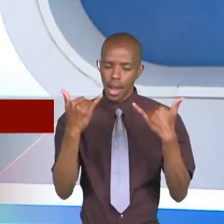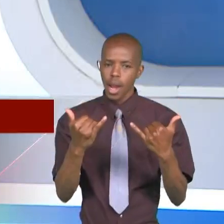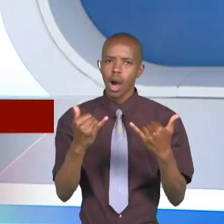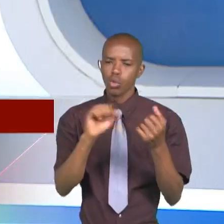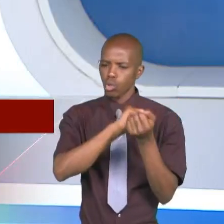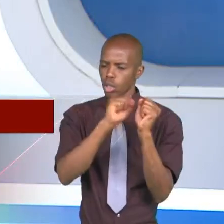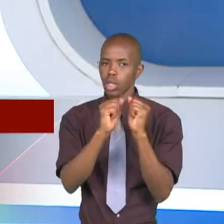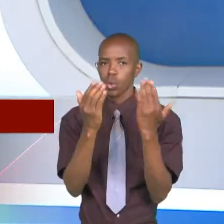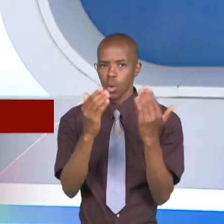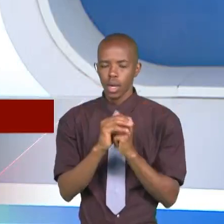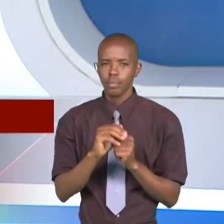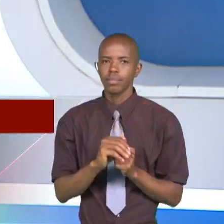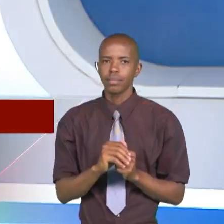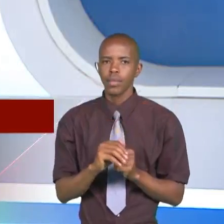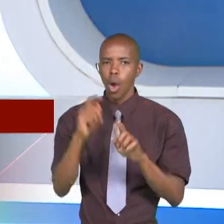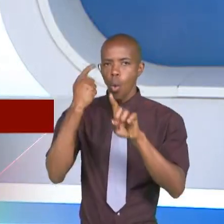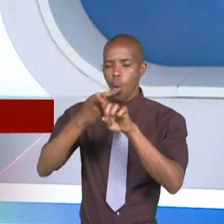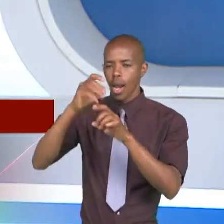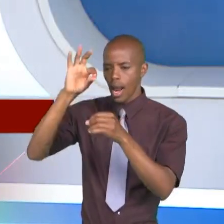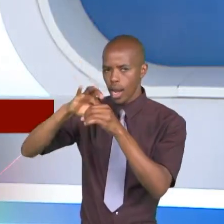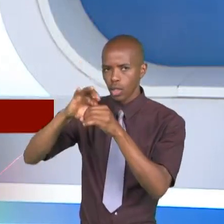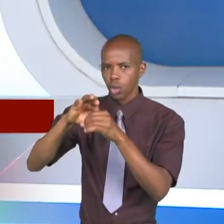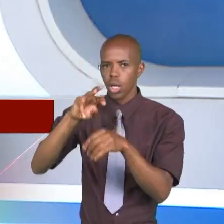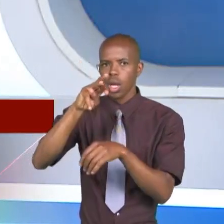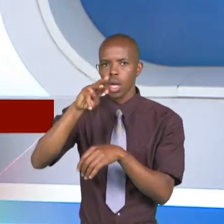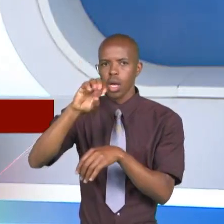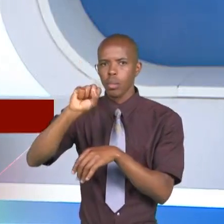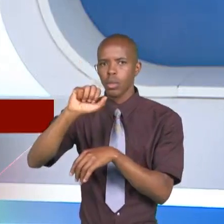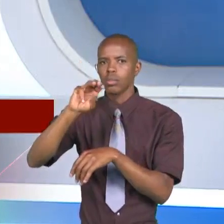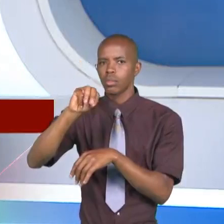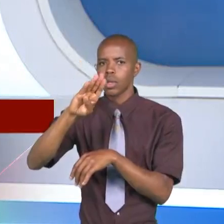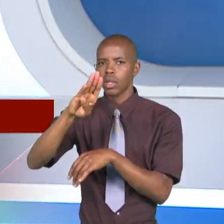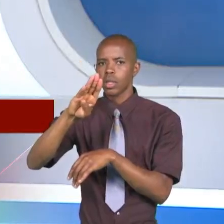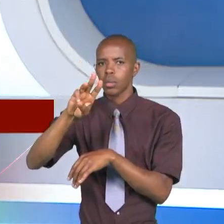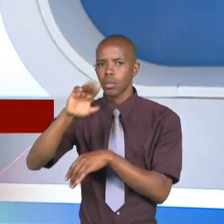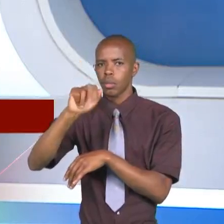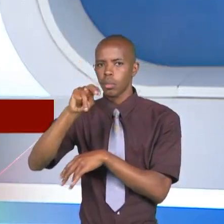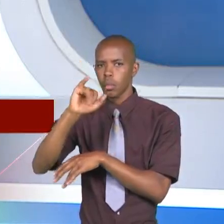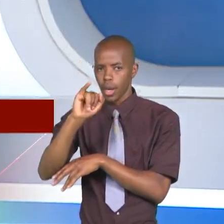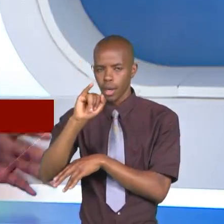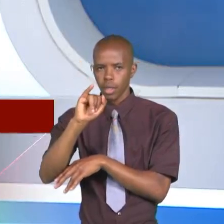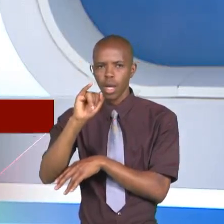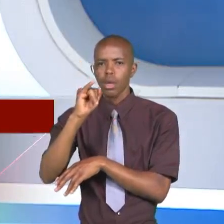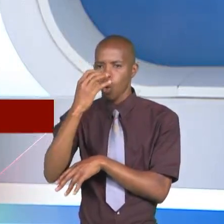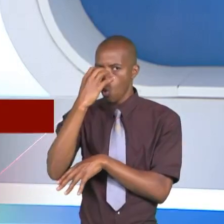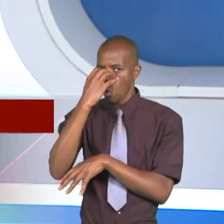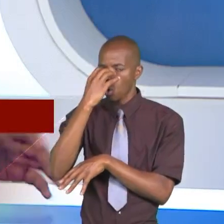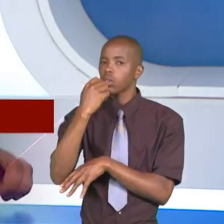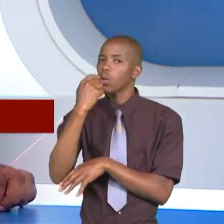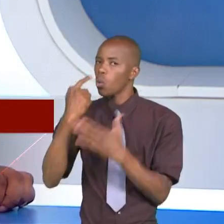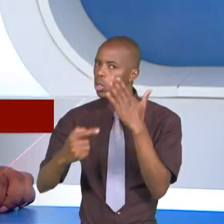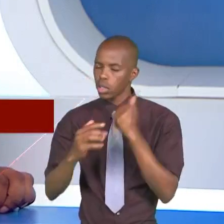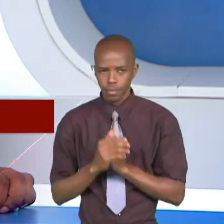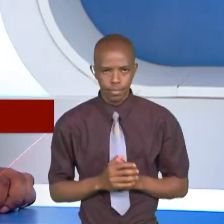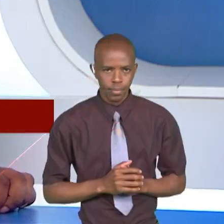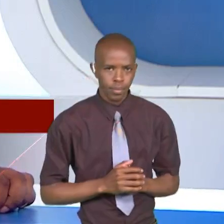to MSAMBWENI by-elections. I know Honorable Gakuye is excited about this. You know, and Ruto had something to say to Faisal. But I can tell you,